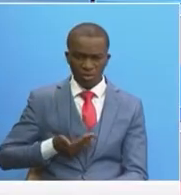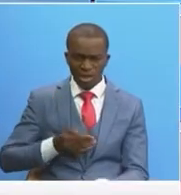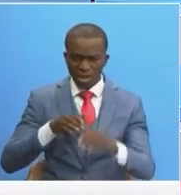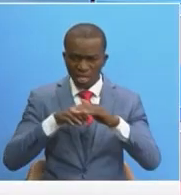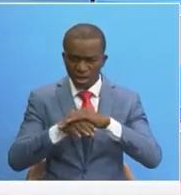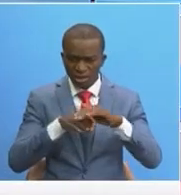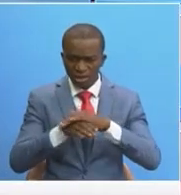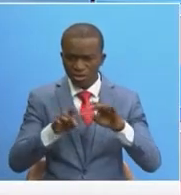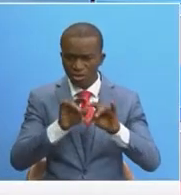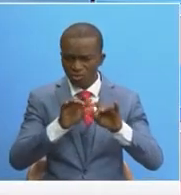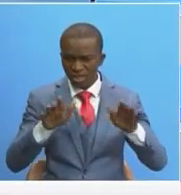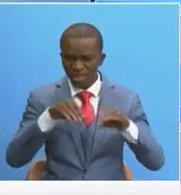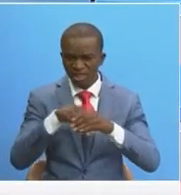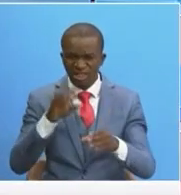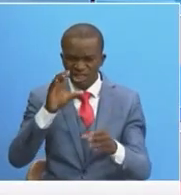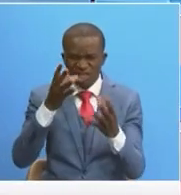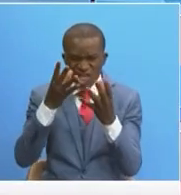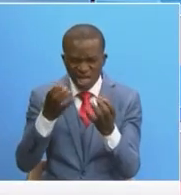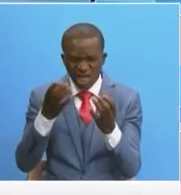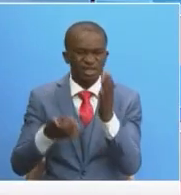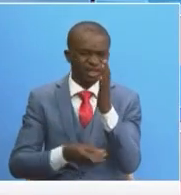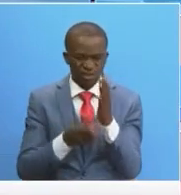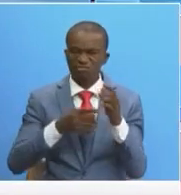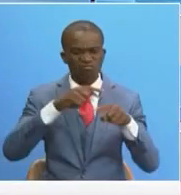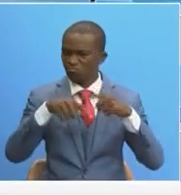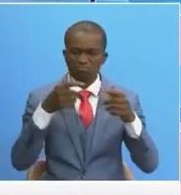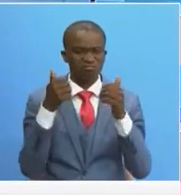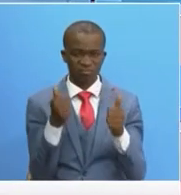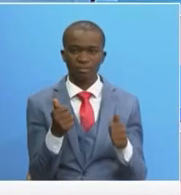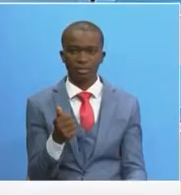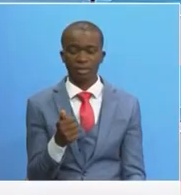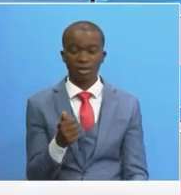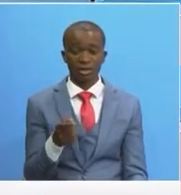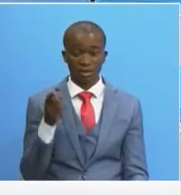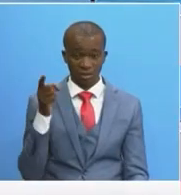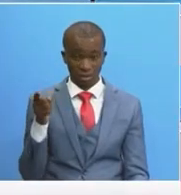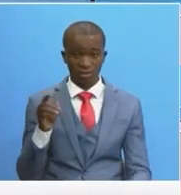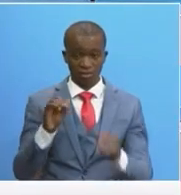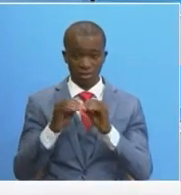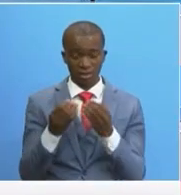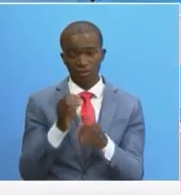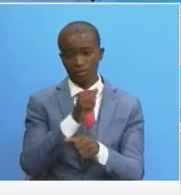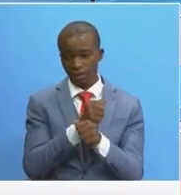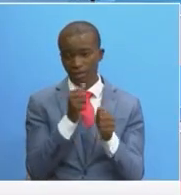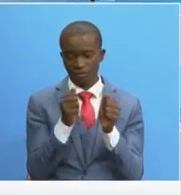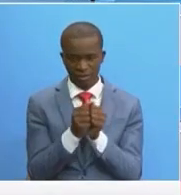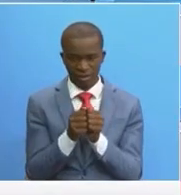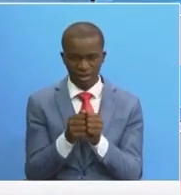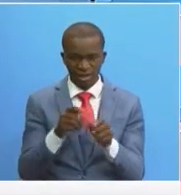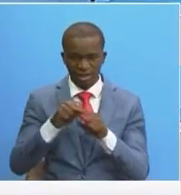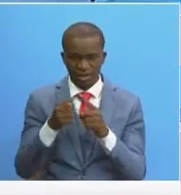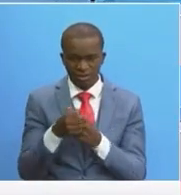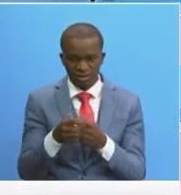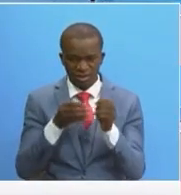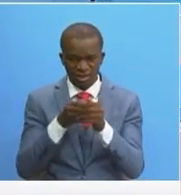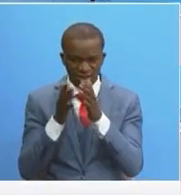Chadiza District of Eastern Province. The organization has been working with traditional leaders for the past